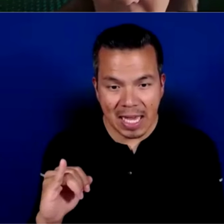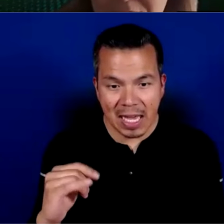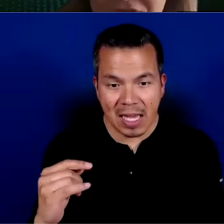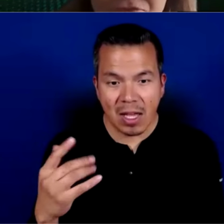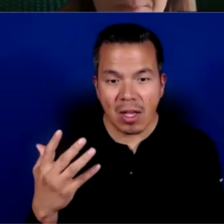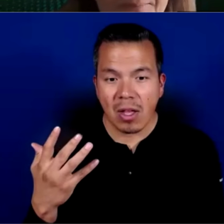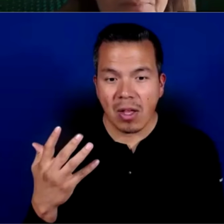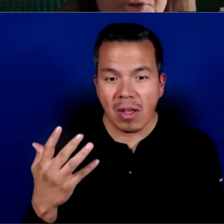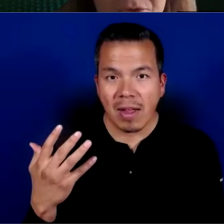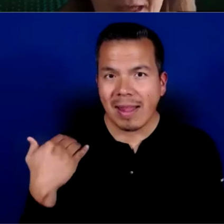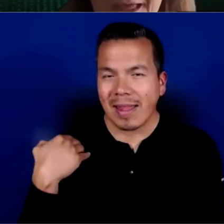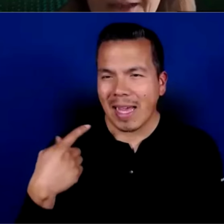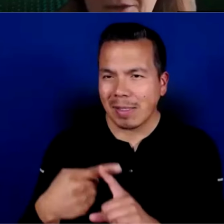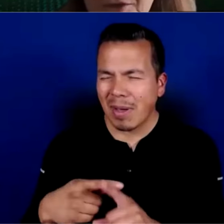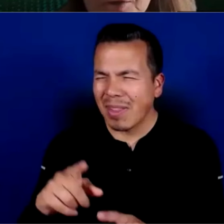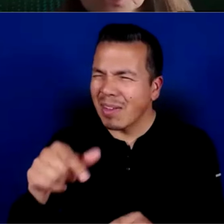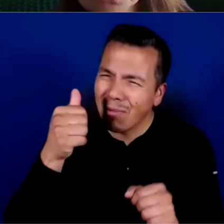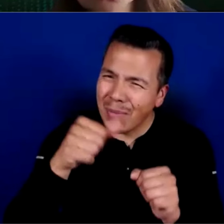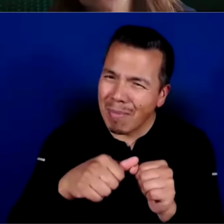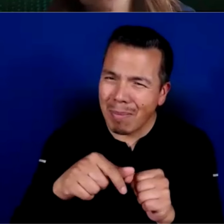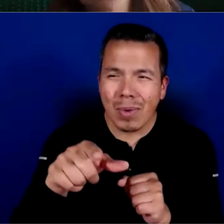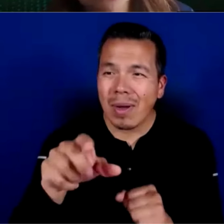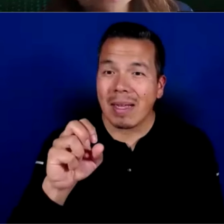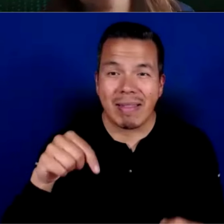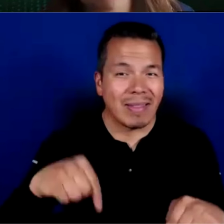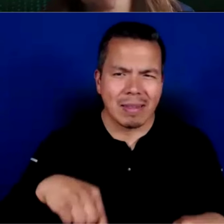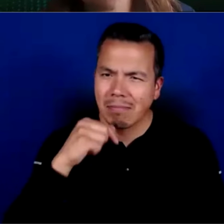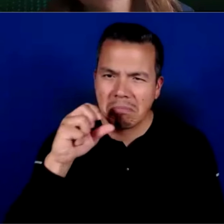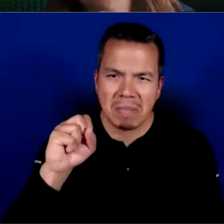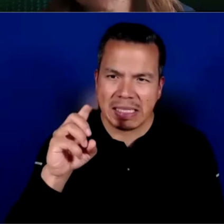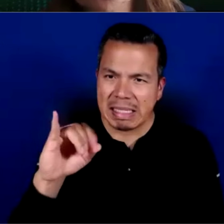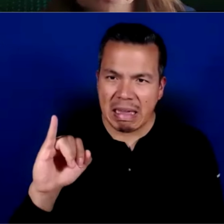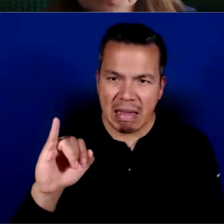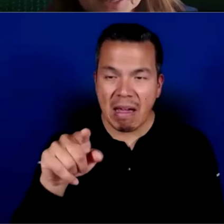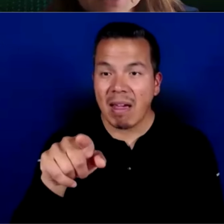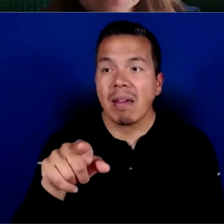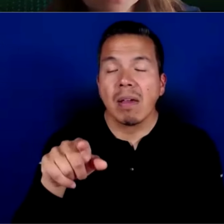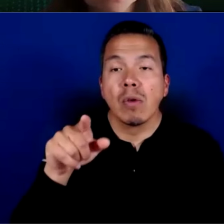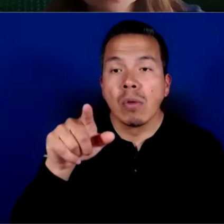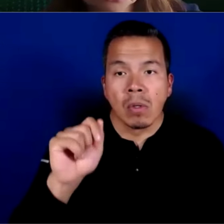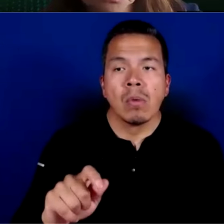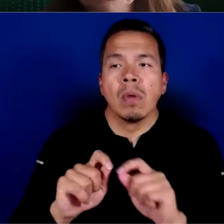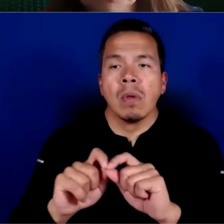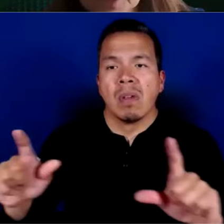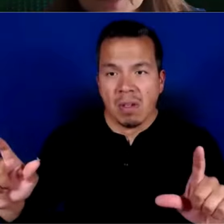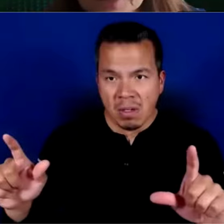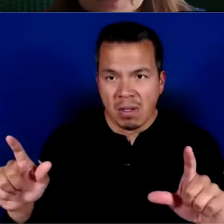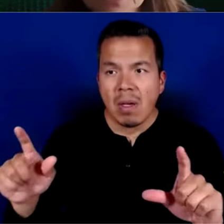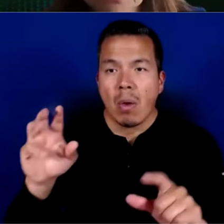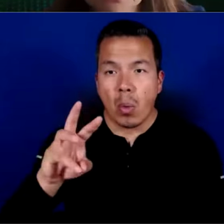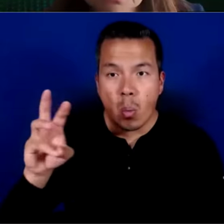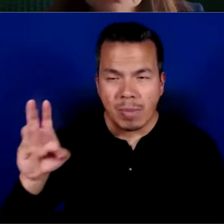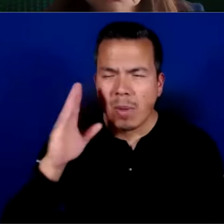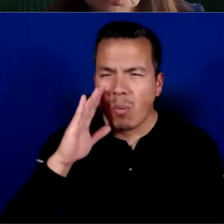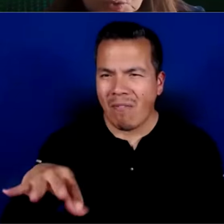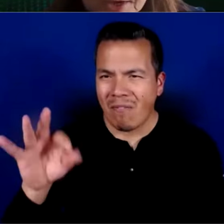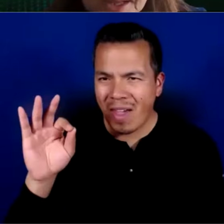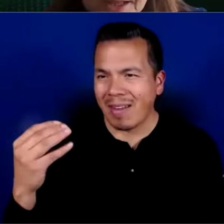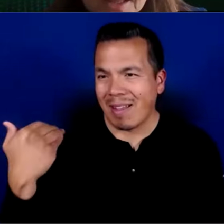last month. Just remember, you can go to where the same place you registered for this, and you will find